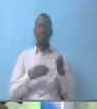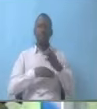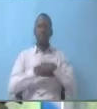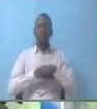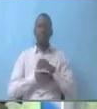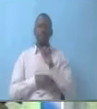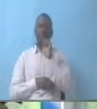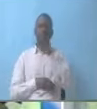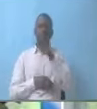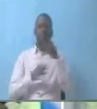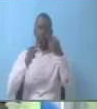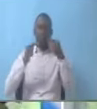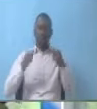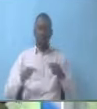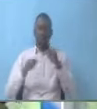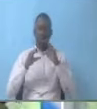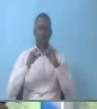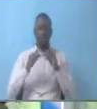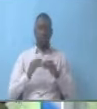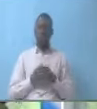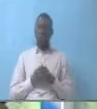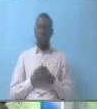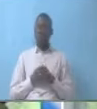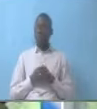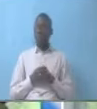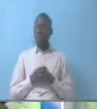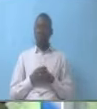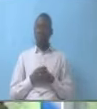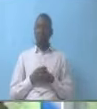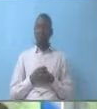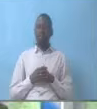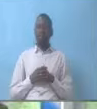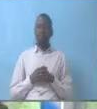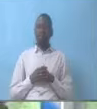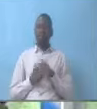I have a lot to do. Yes, I mean that point